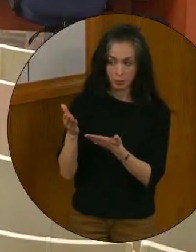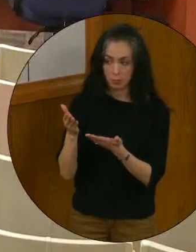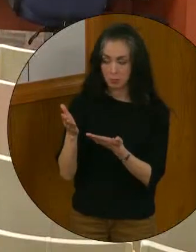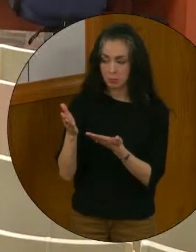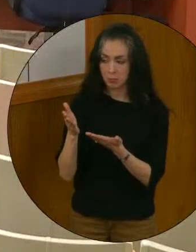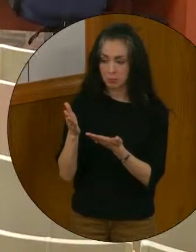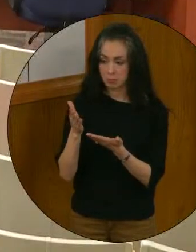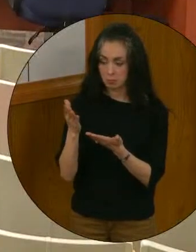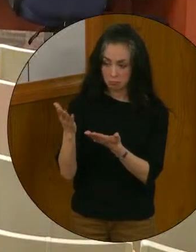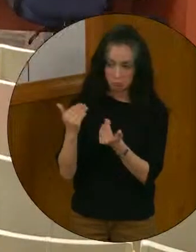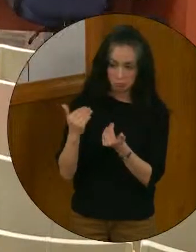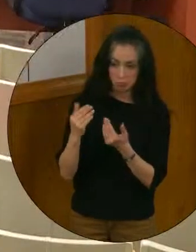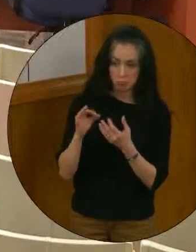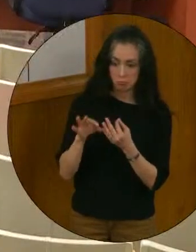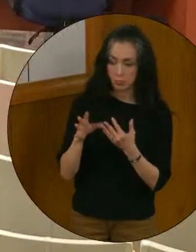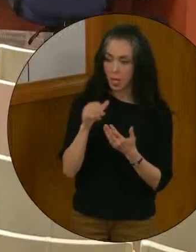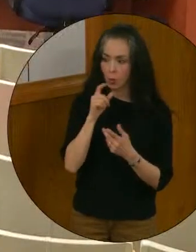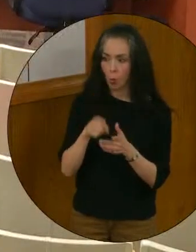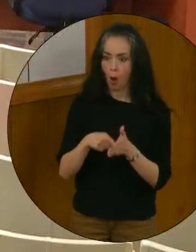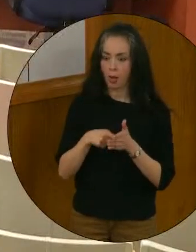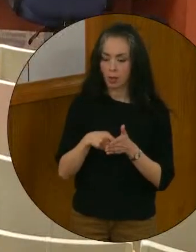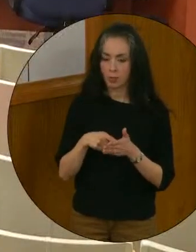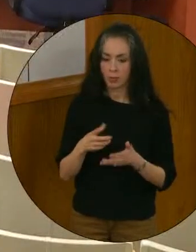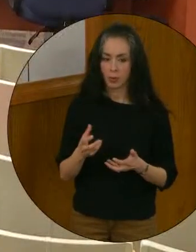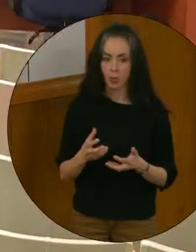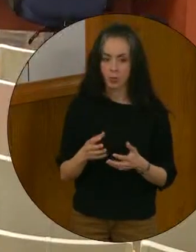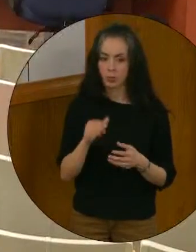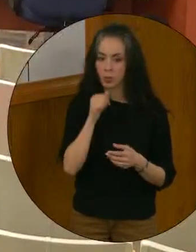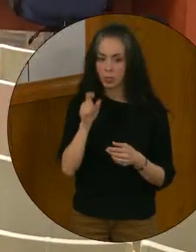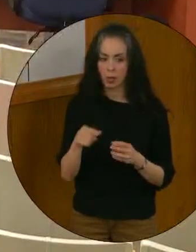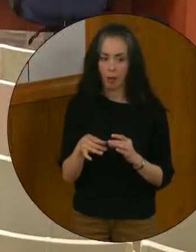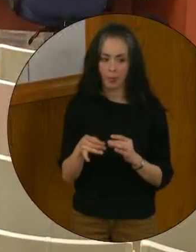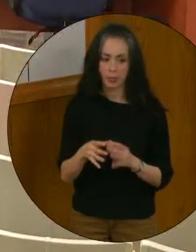but I don't know if you have any comments.